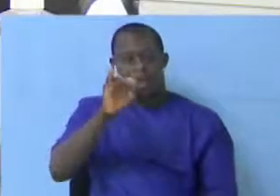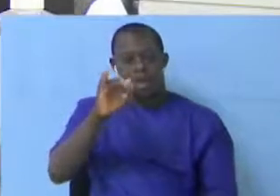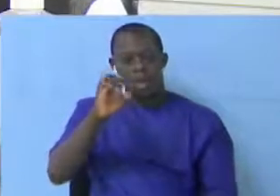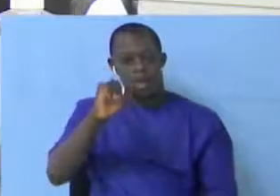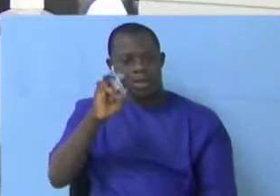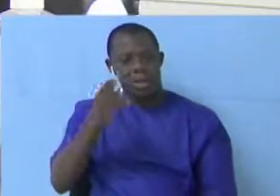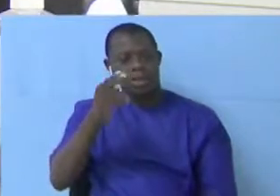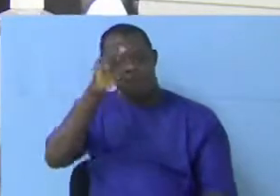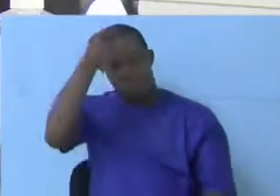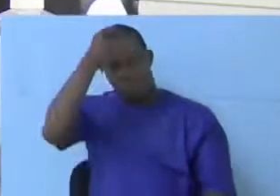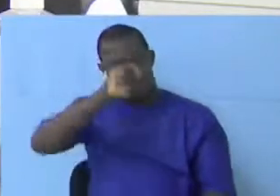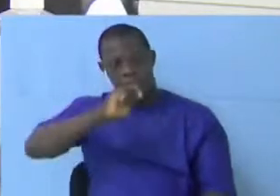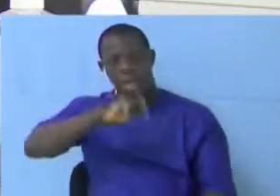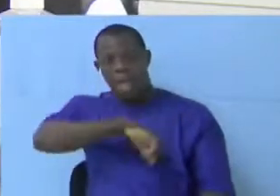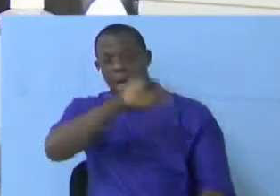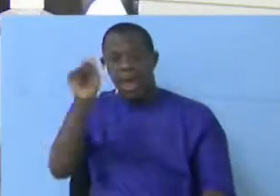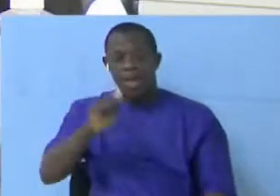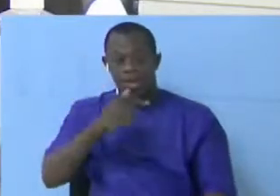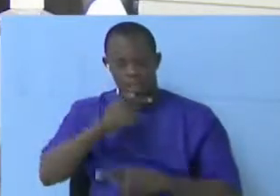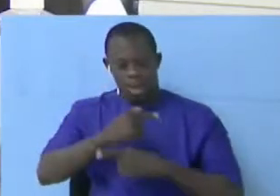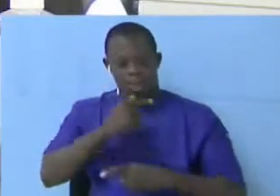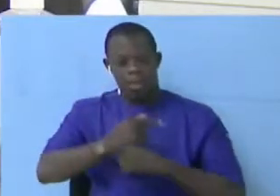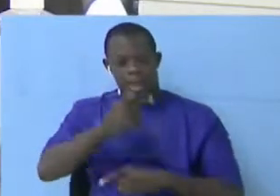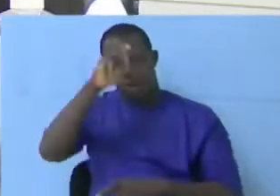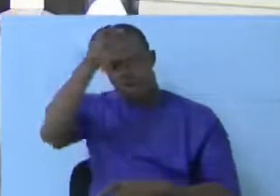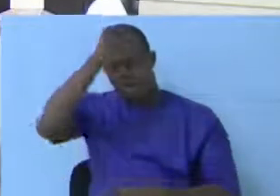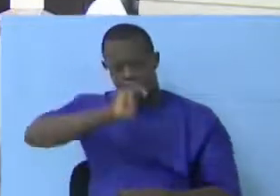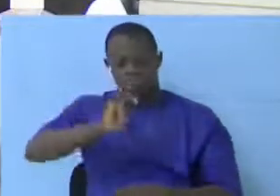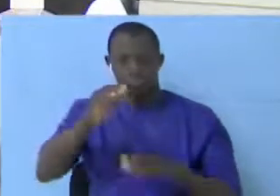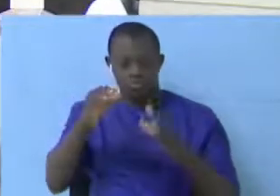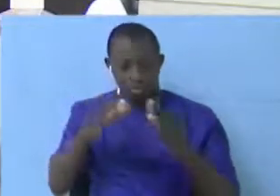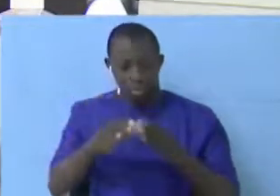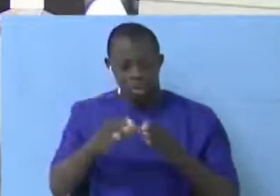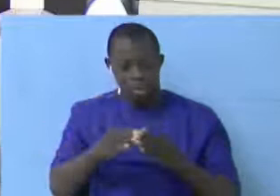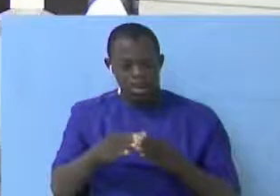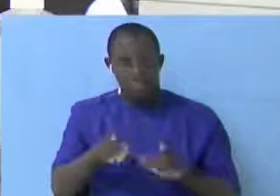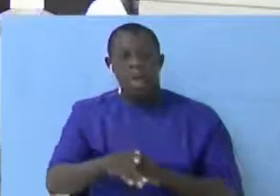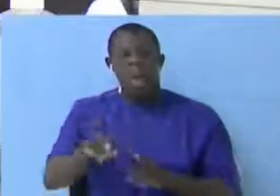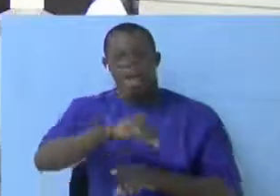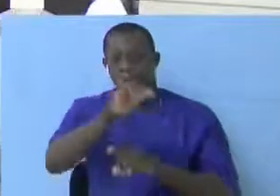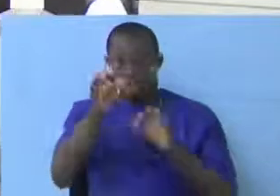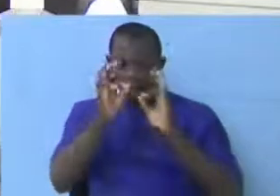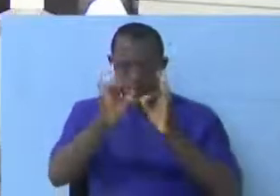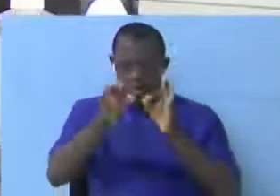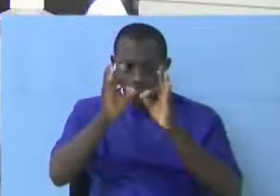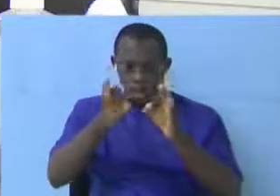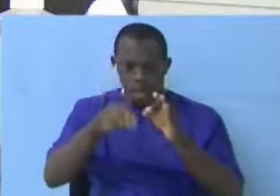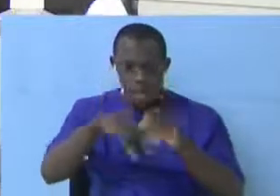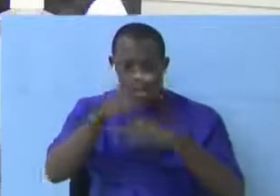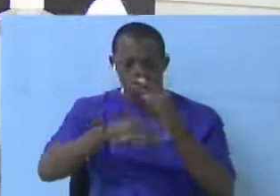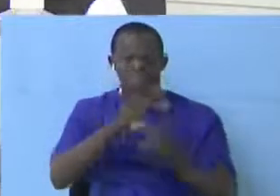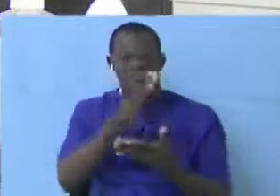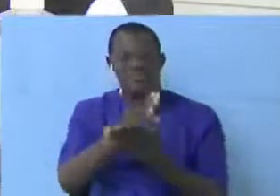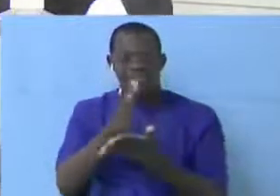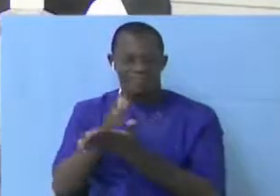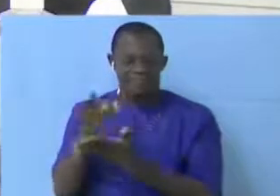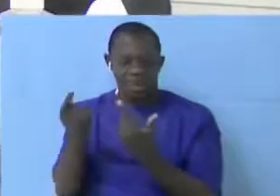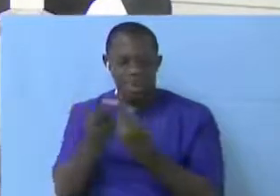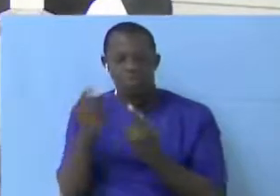And police will not and they briefed me. They briefed me about the facts. Yeah,